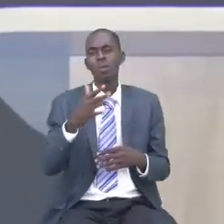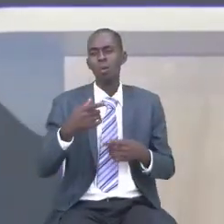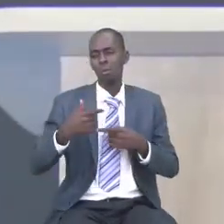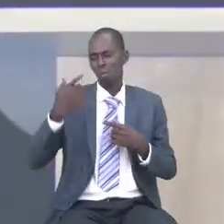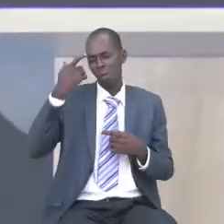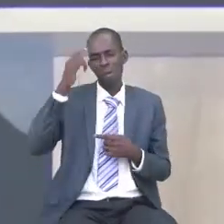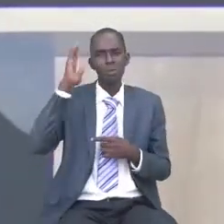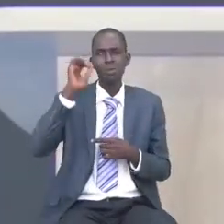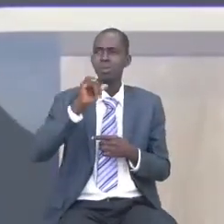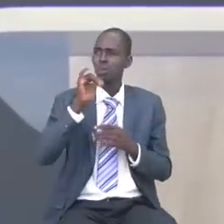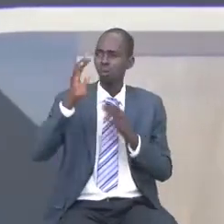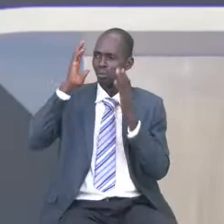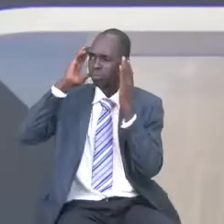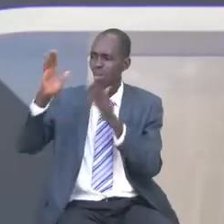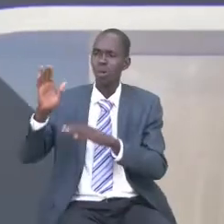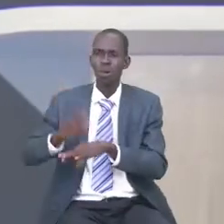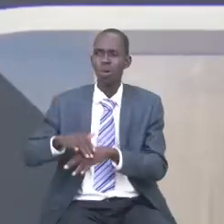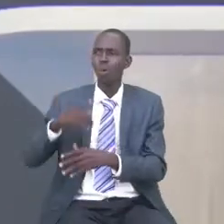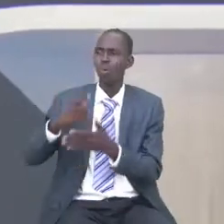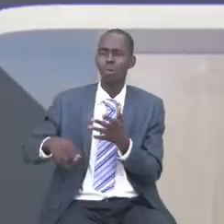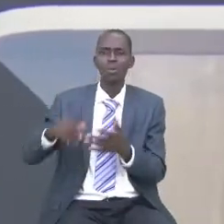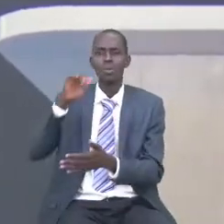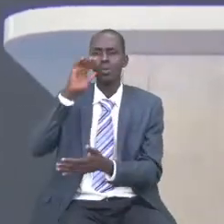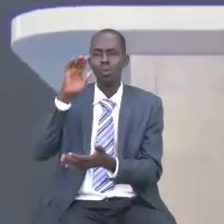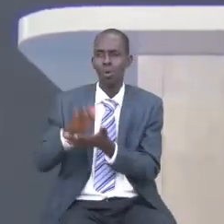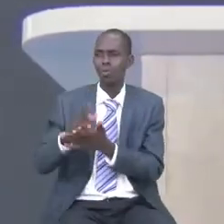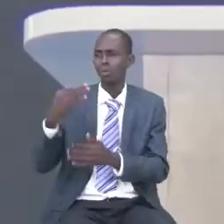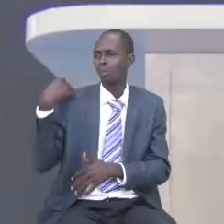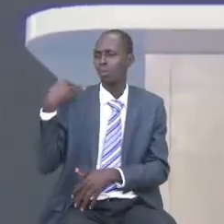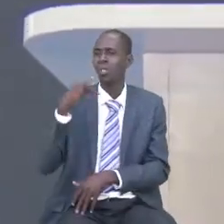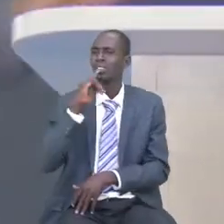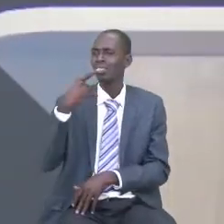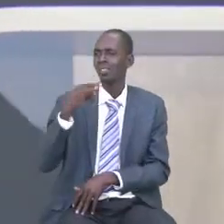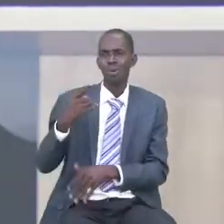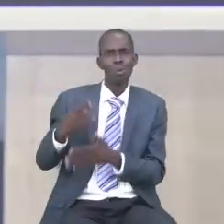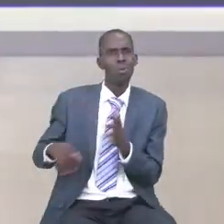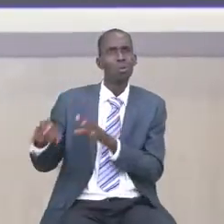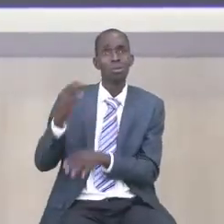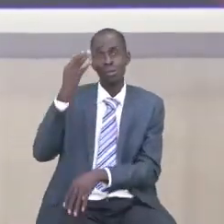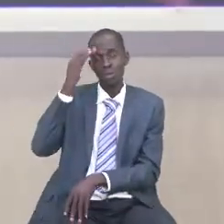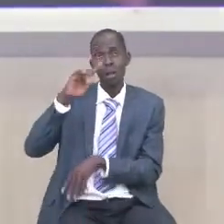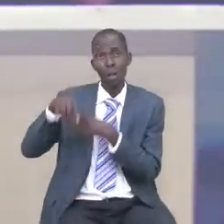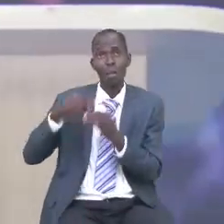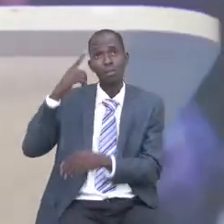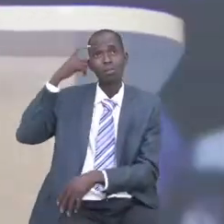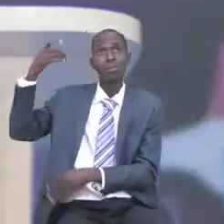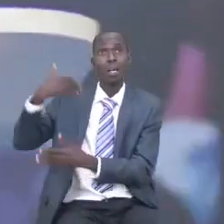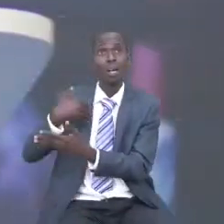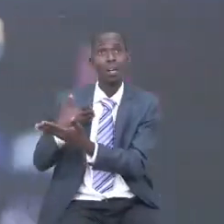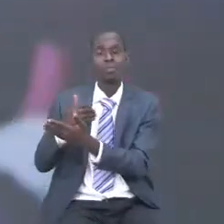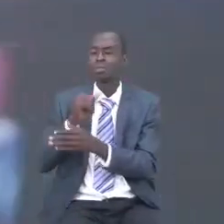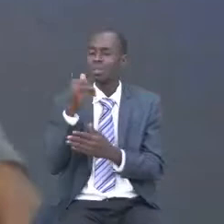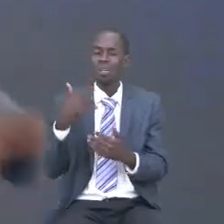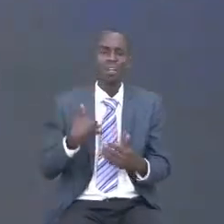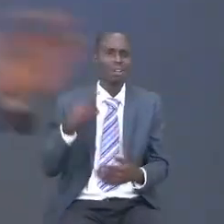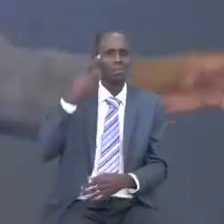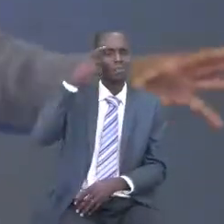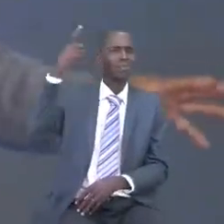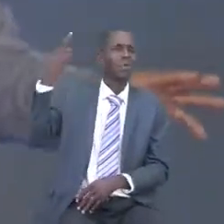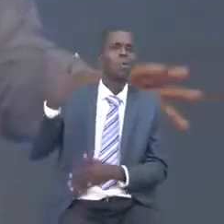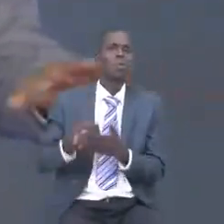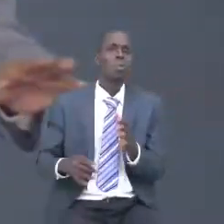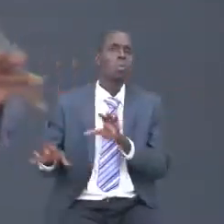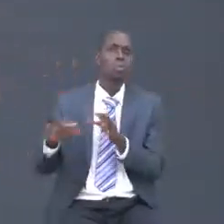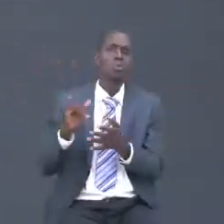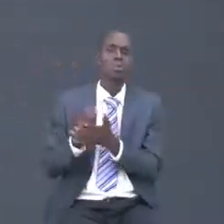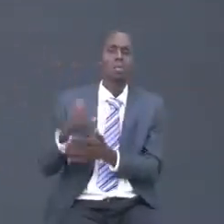saying. She doesn't understand. What does she know about dream? What does she know about ministry? What does she know about